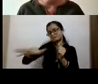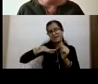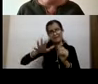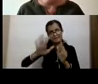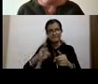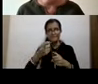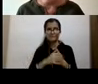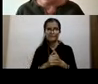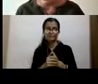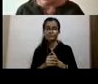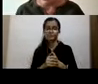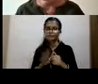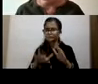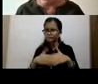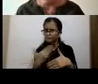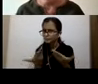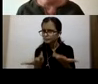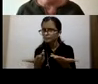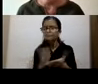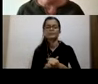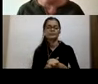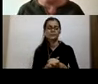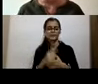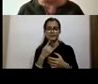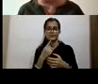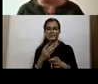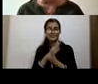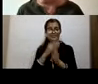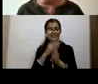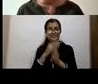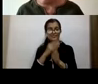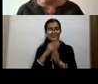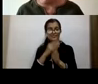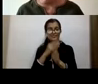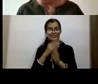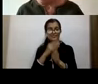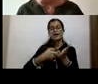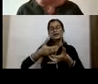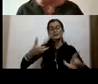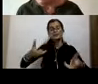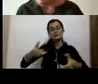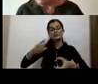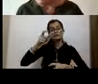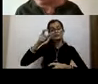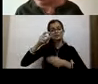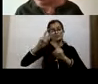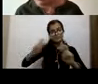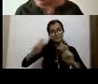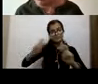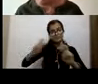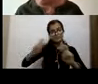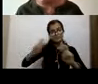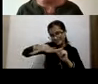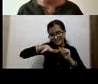The other lesson I think that that is that, as I mentioned, is that resource use and recovery can work together. We haven't stopped. As I said, we haven't stopped